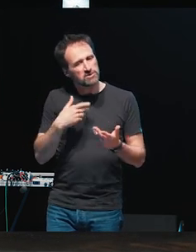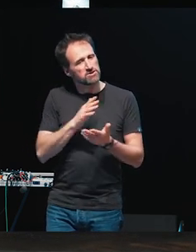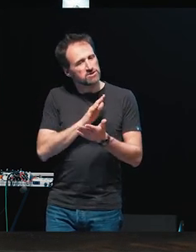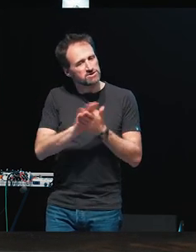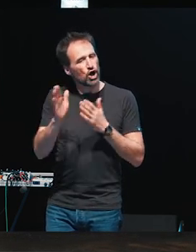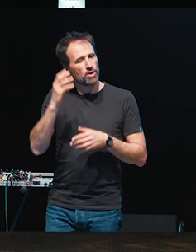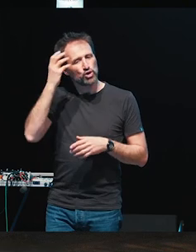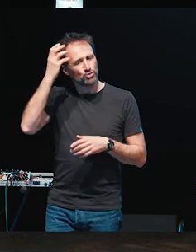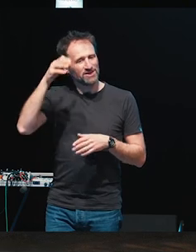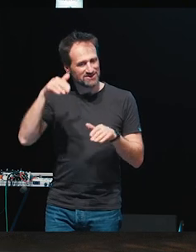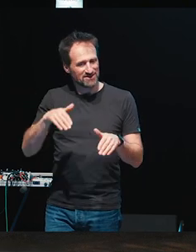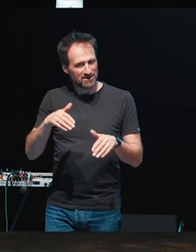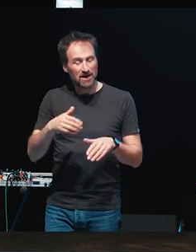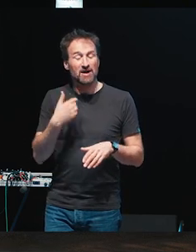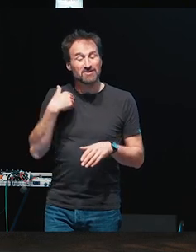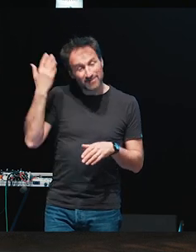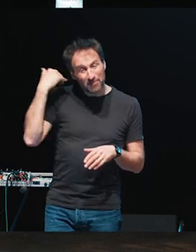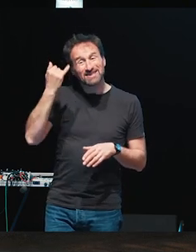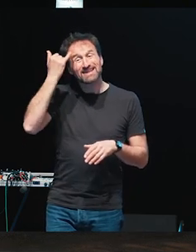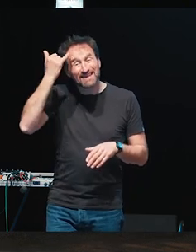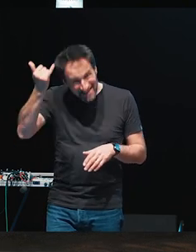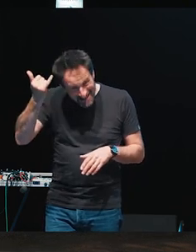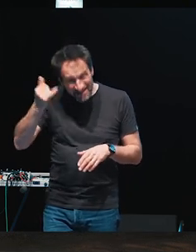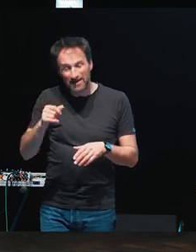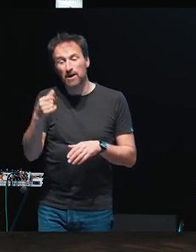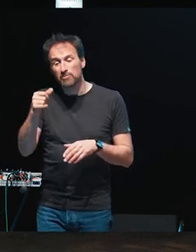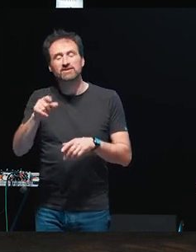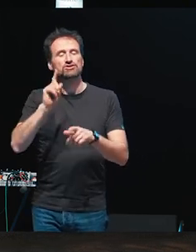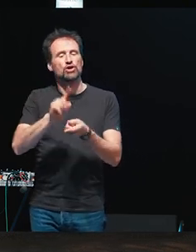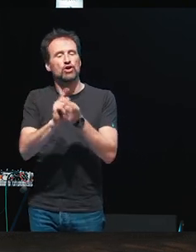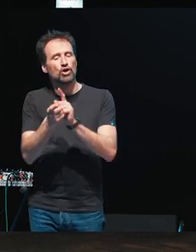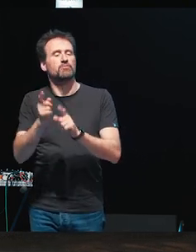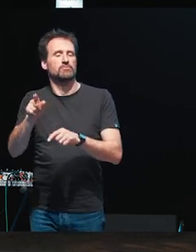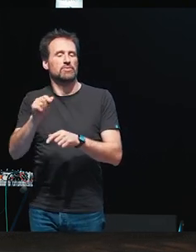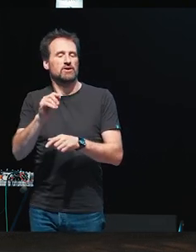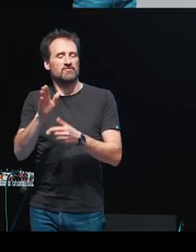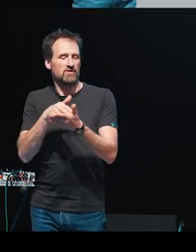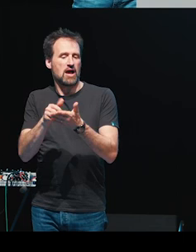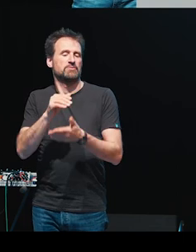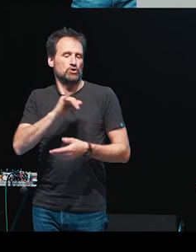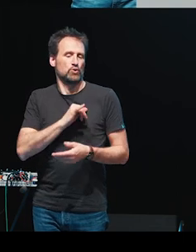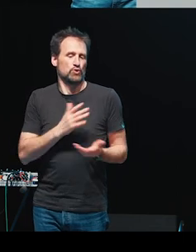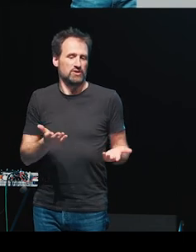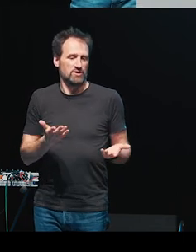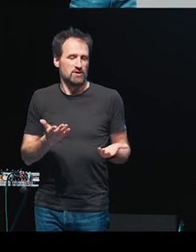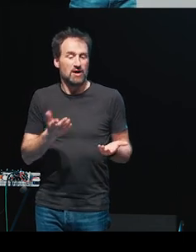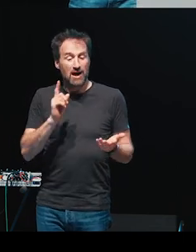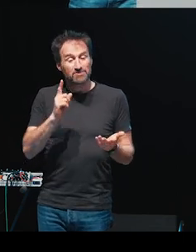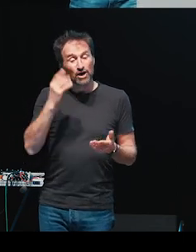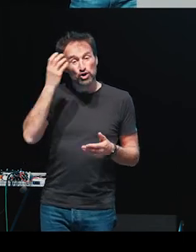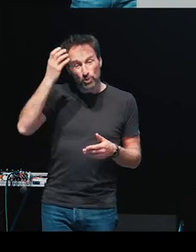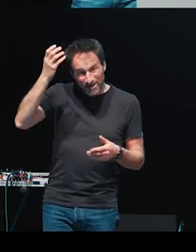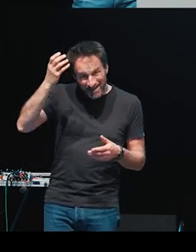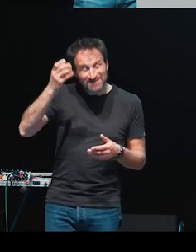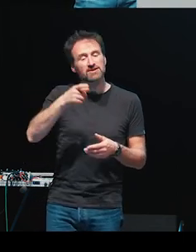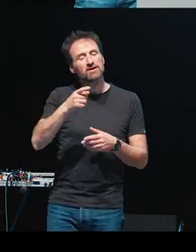there was to change the button color to green. So that's the difference between hypothesis and idea. So once you have an hypothesis, you define a